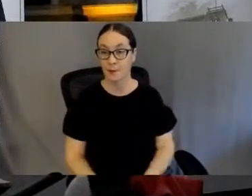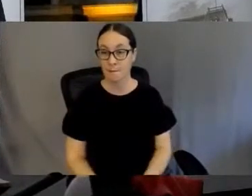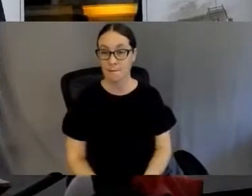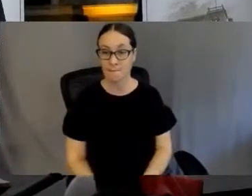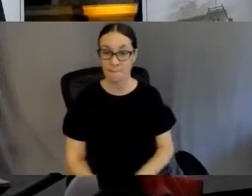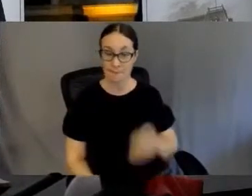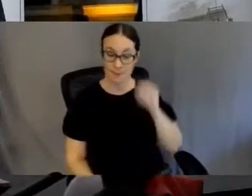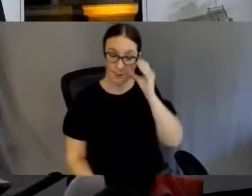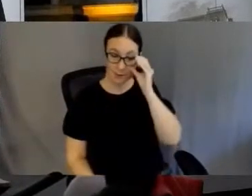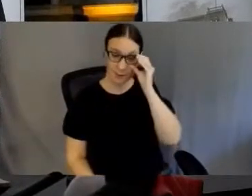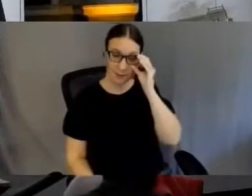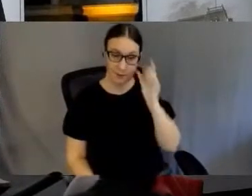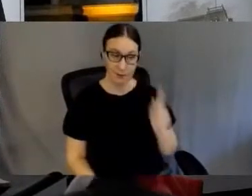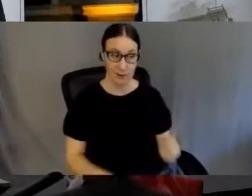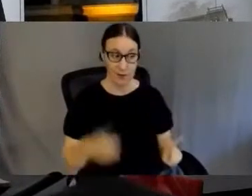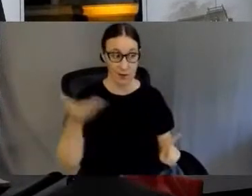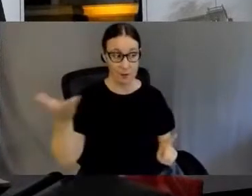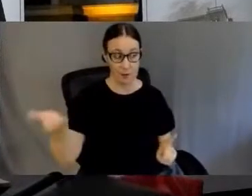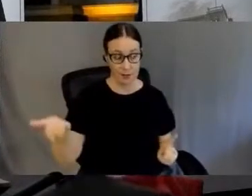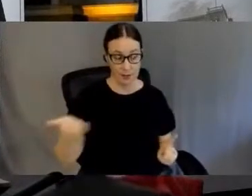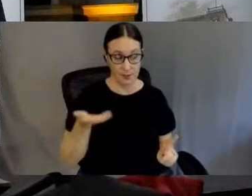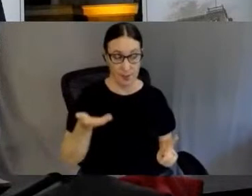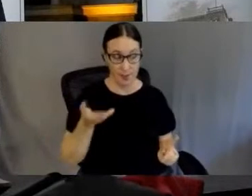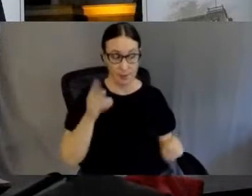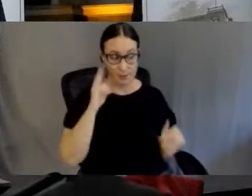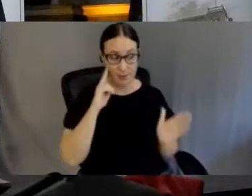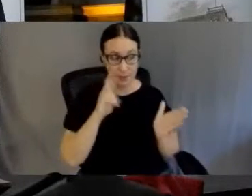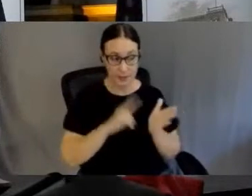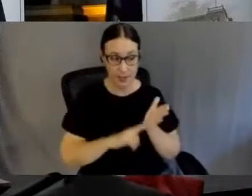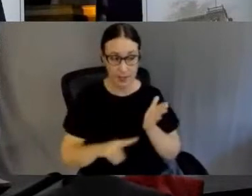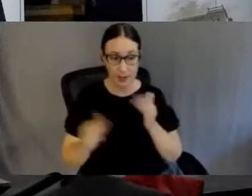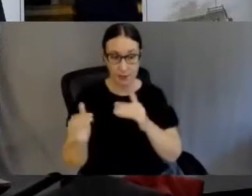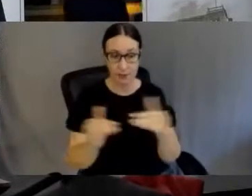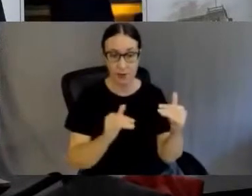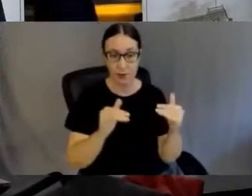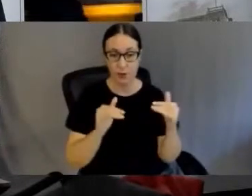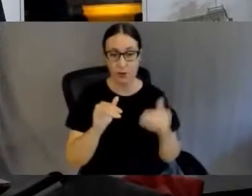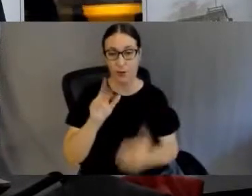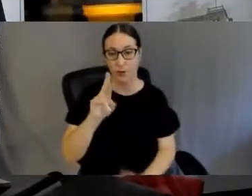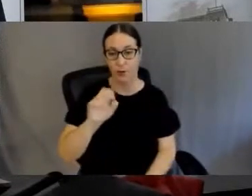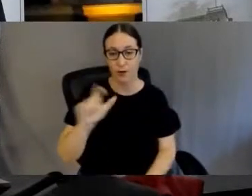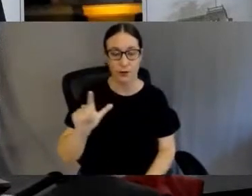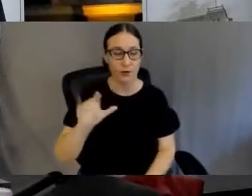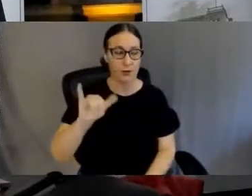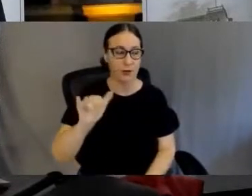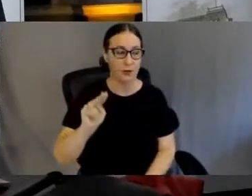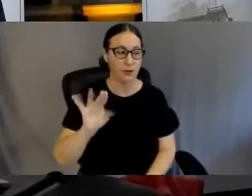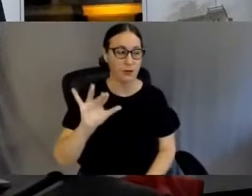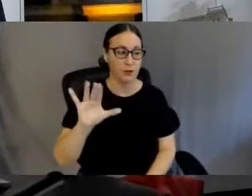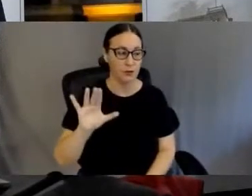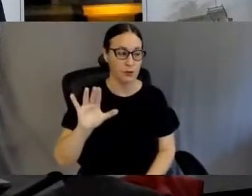Please welcome Counselor to the Secretary for Racial Equity, Janice Bowdler.